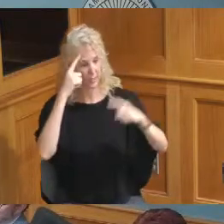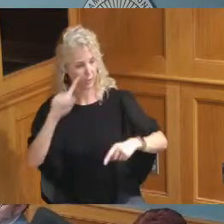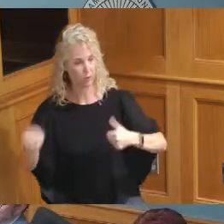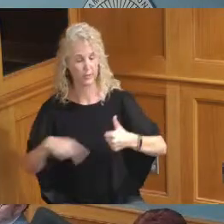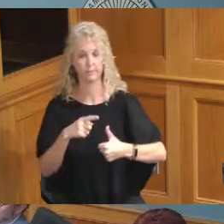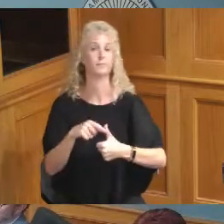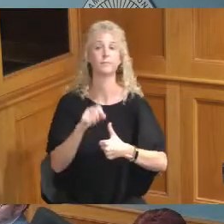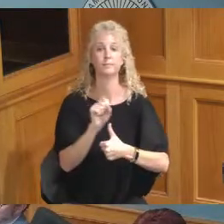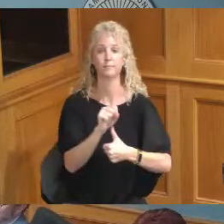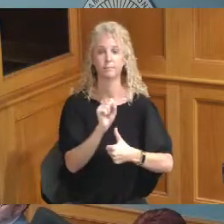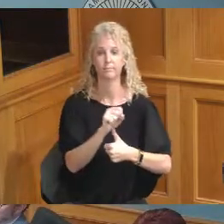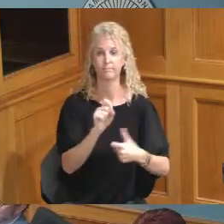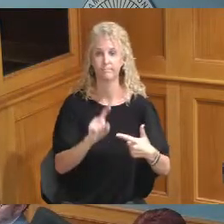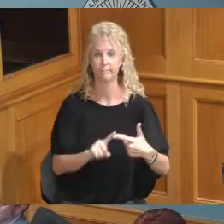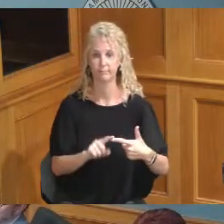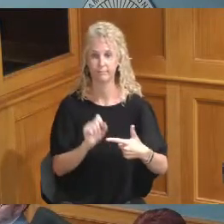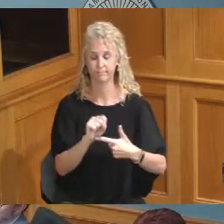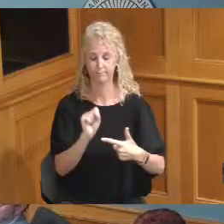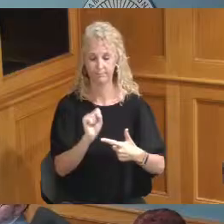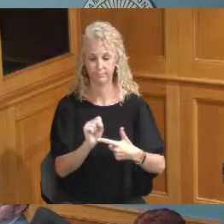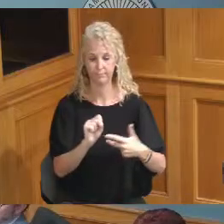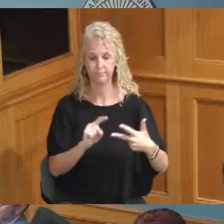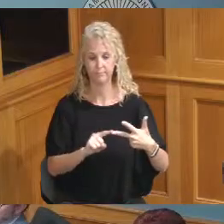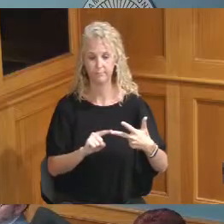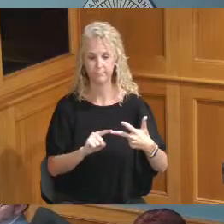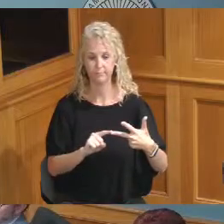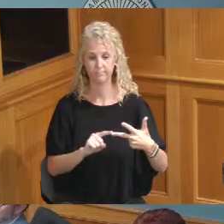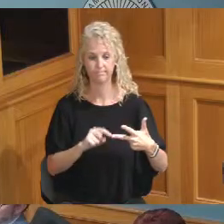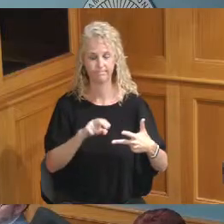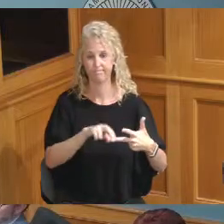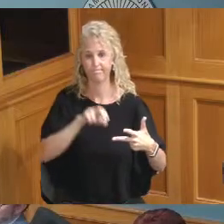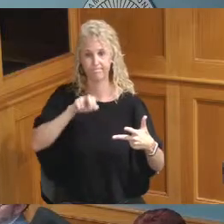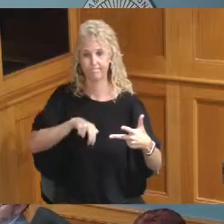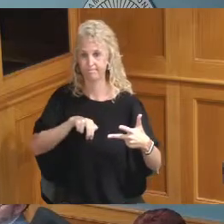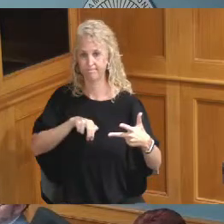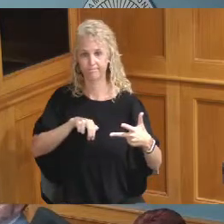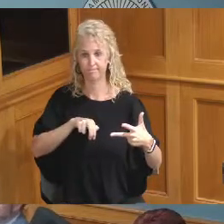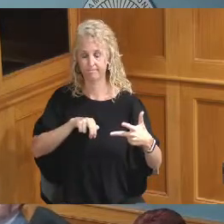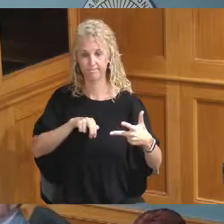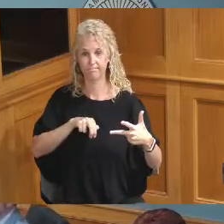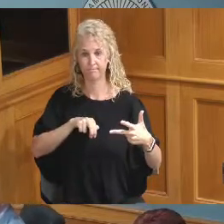Dreehouse? Yes. Commissioner Summer Dumas? Yes. Commissioner Reese? Abstain.